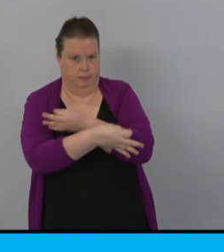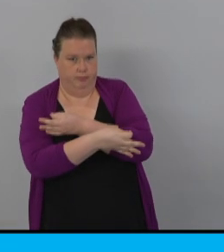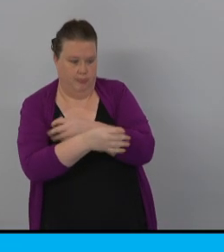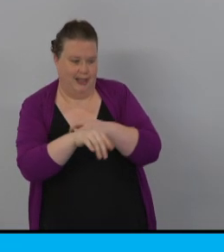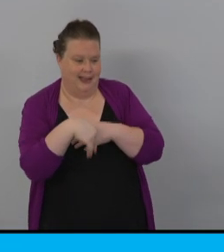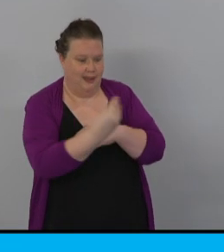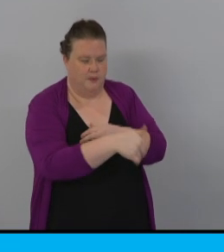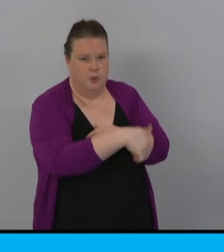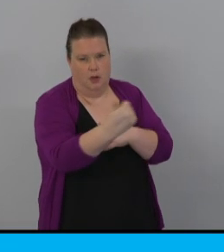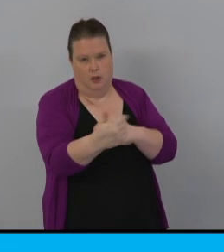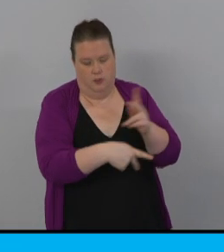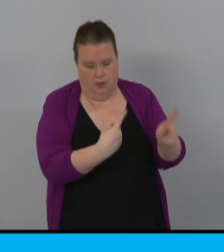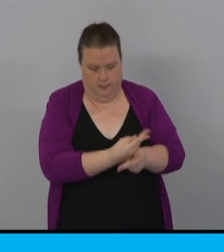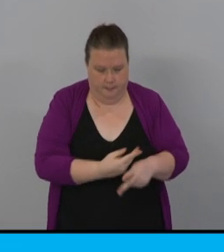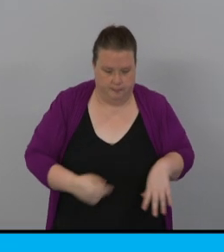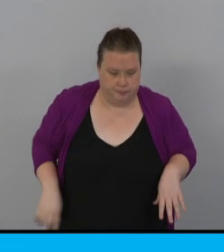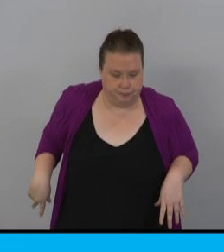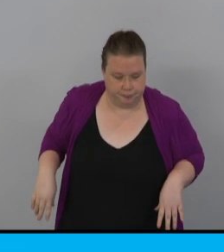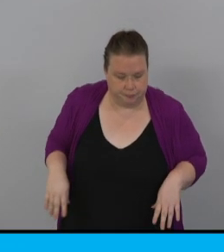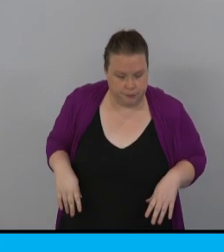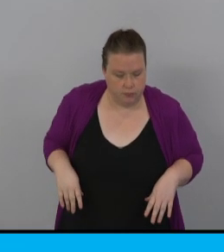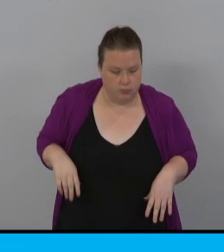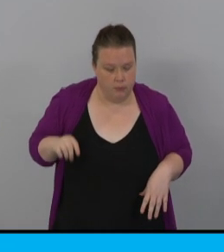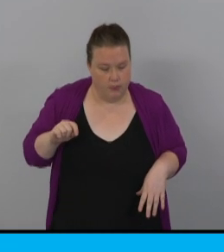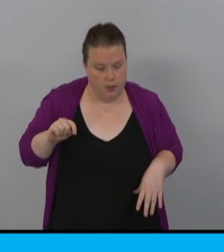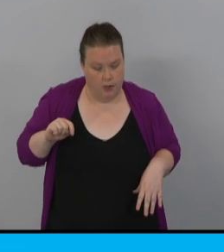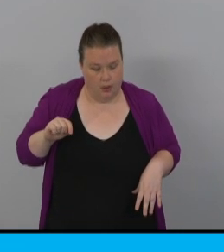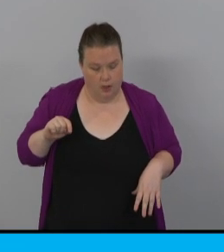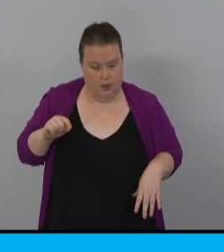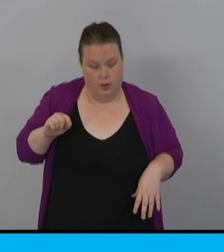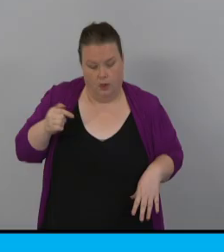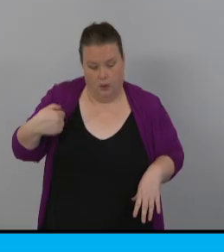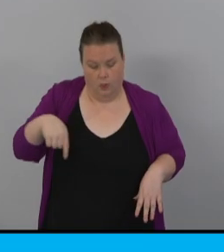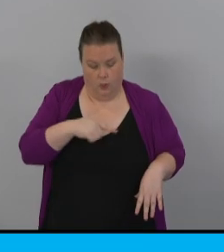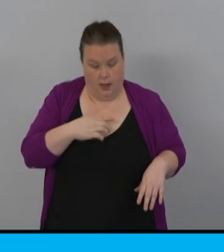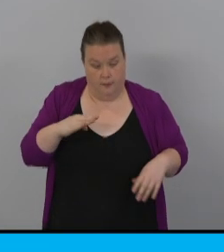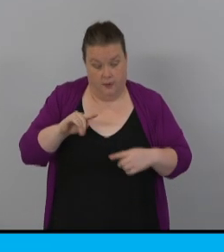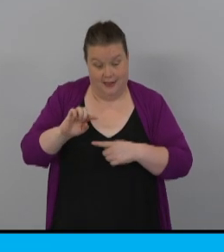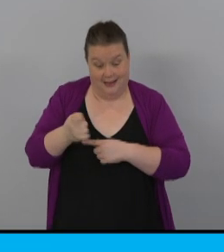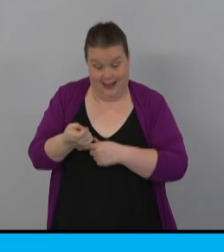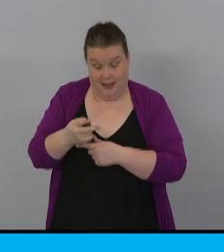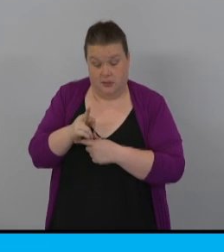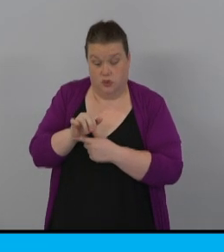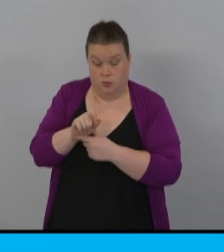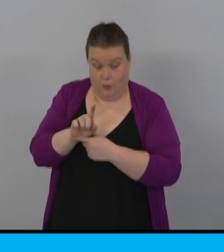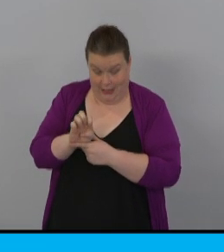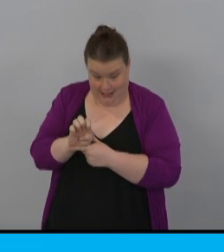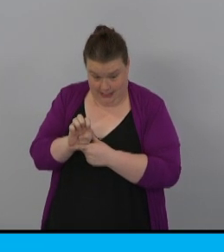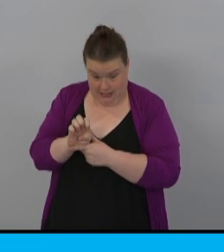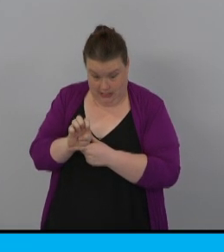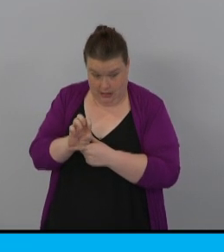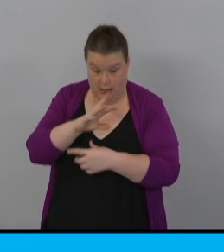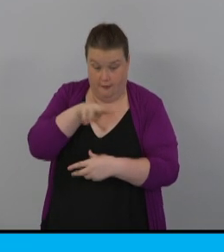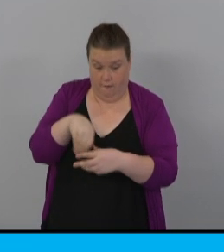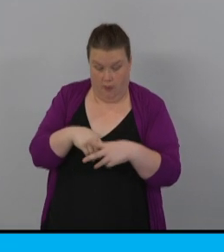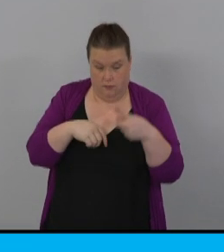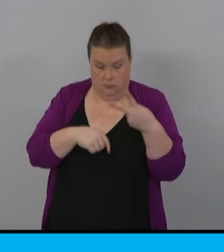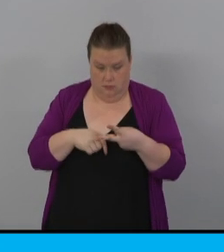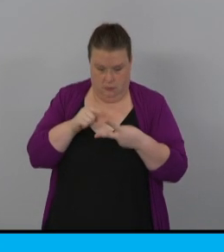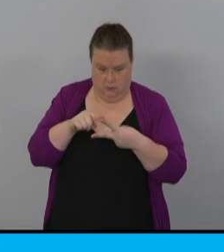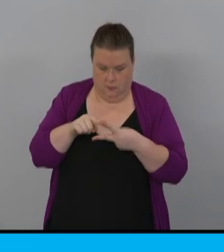our maintenance and operations rate that funds our general fund, and then our interest and sinking rate that funds our debt service, our bonded